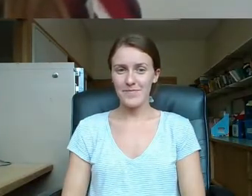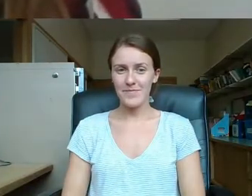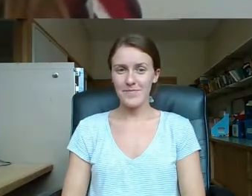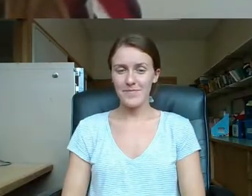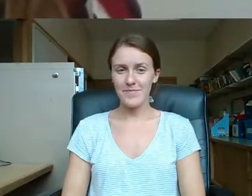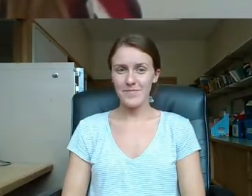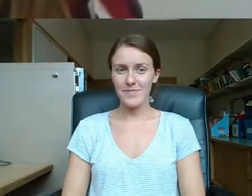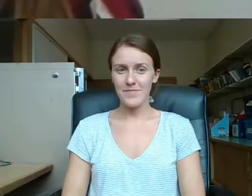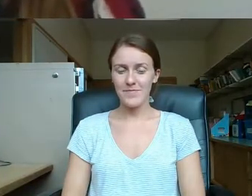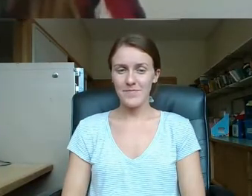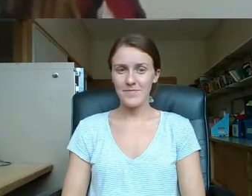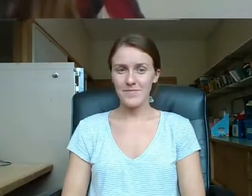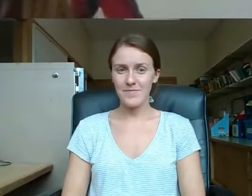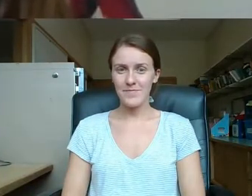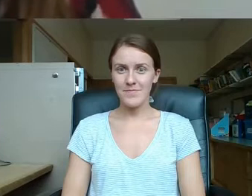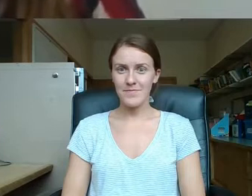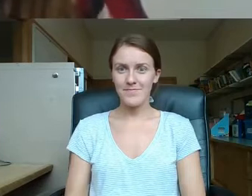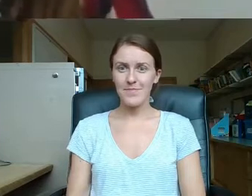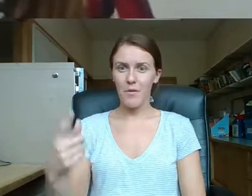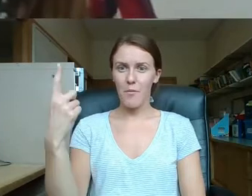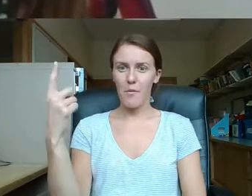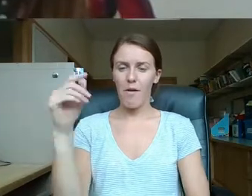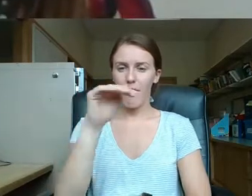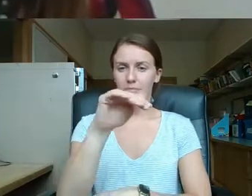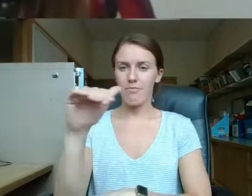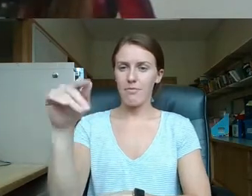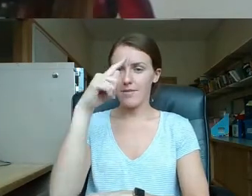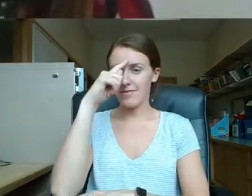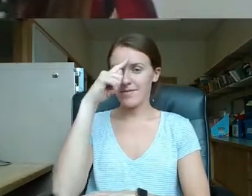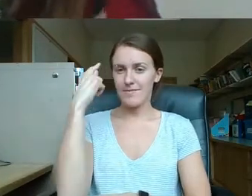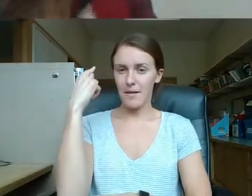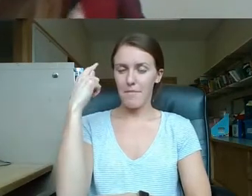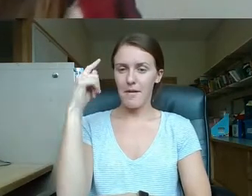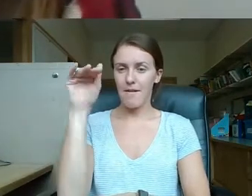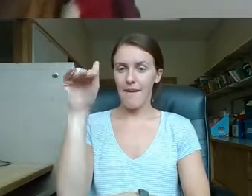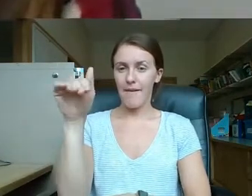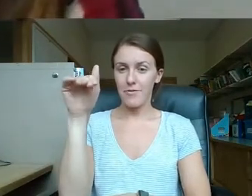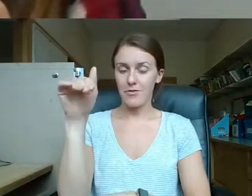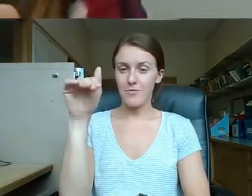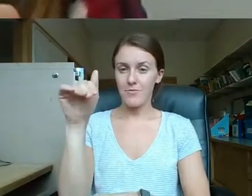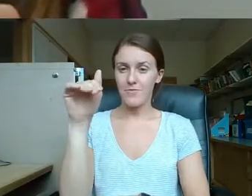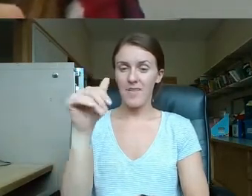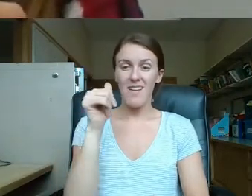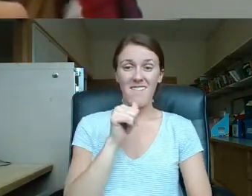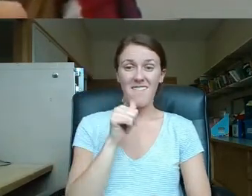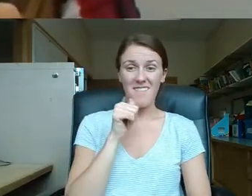One late summer afternoon, Lisa and her mother took their laundry to the laundromat.